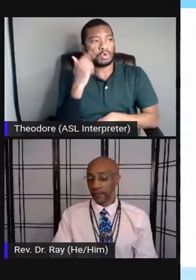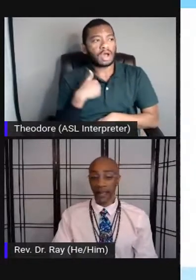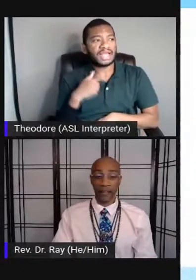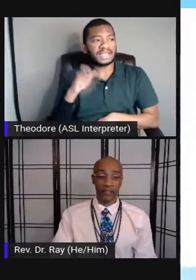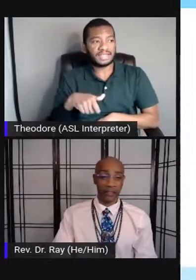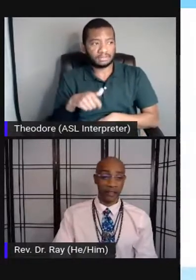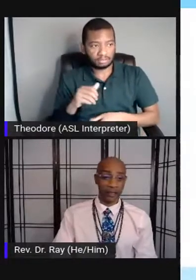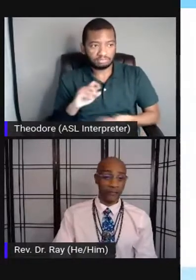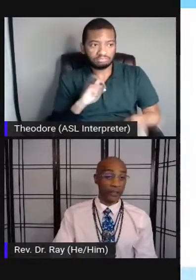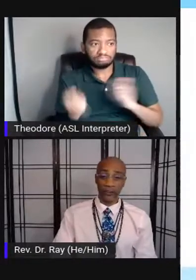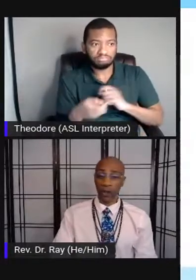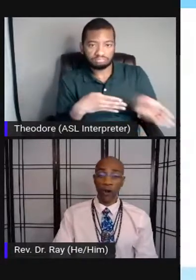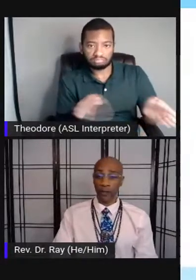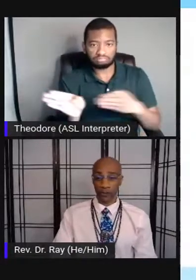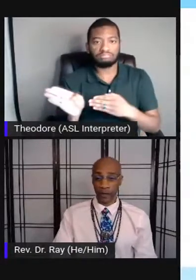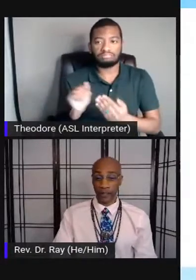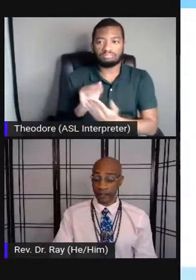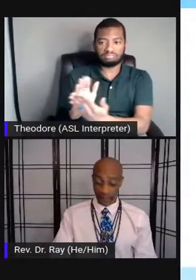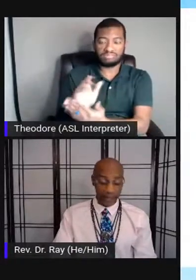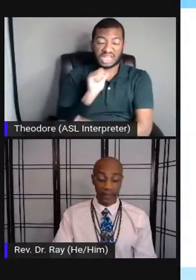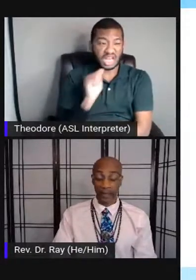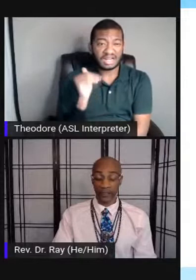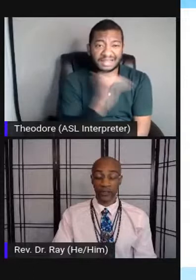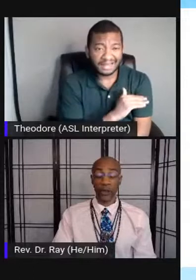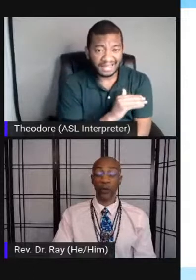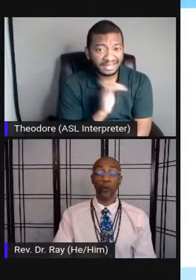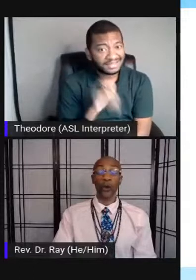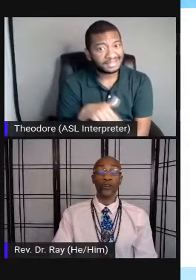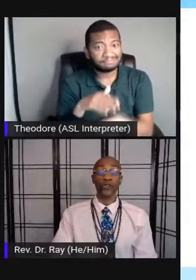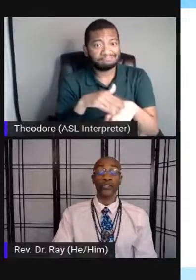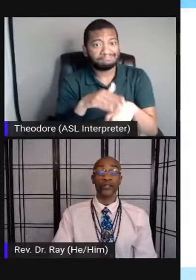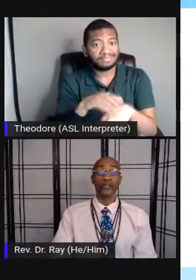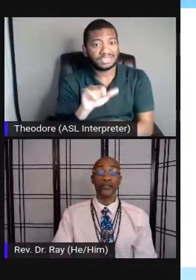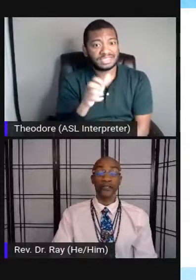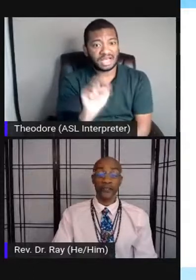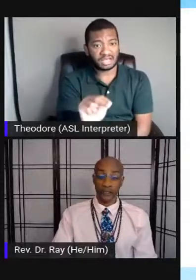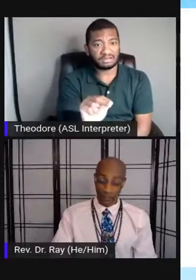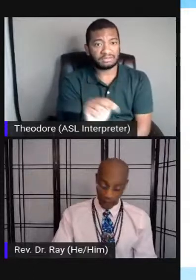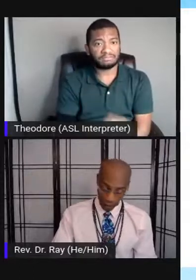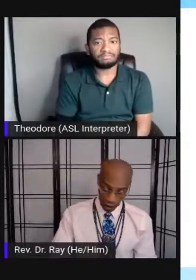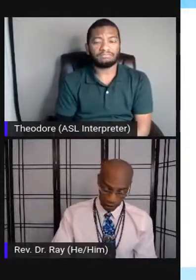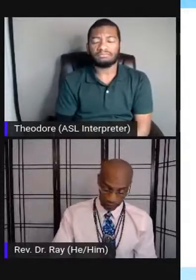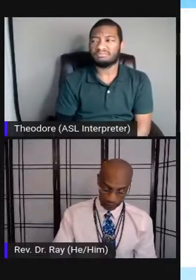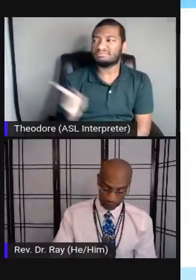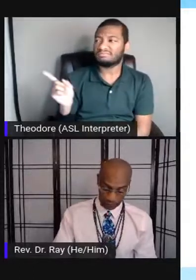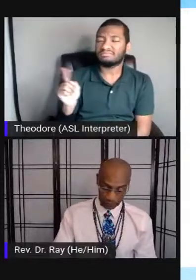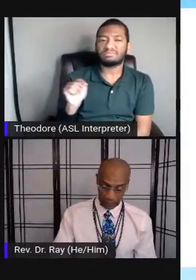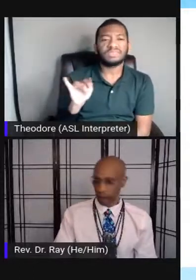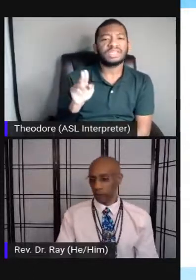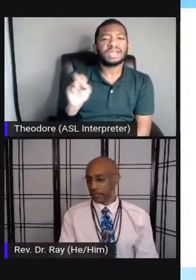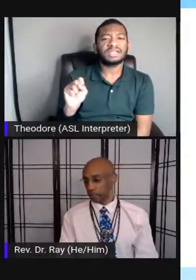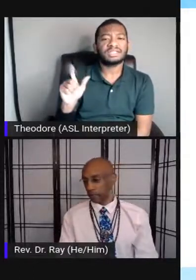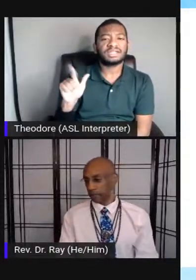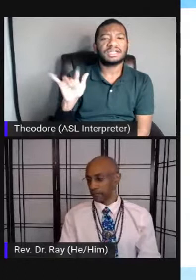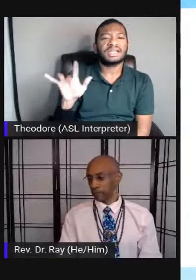Titus Livey says, fear is always ready to see things worse than they are. Now,